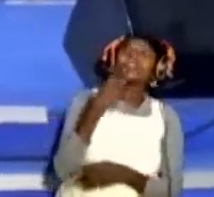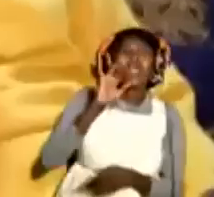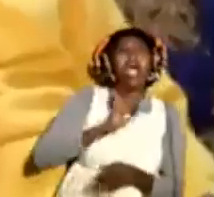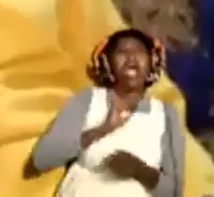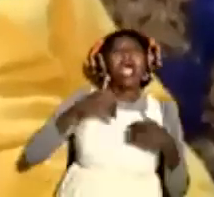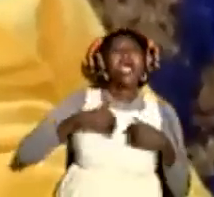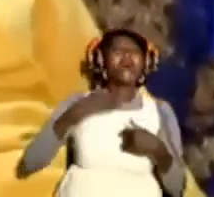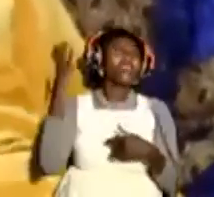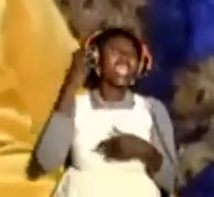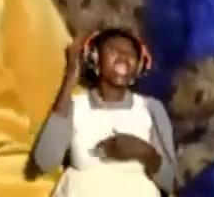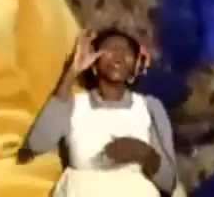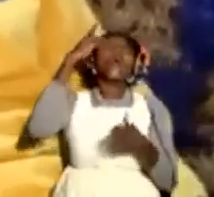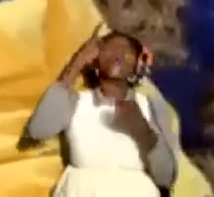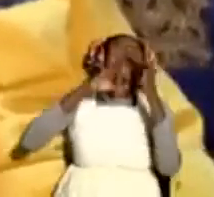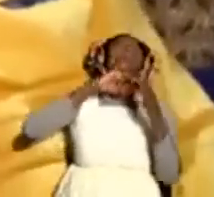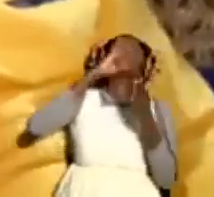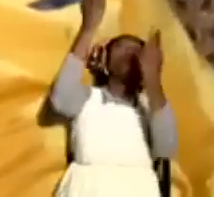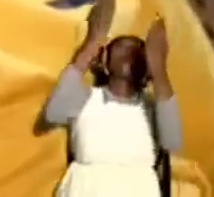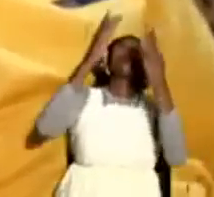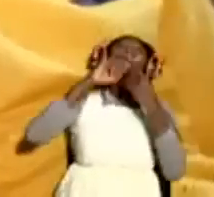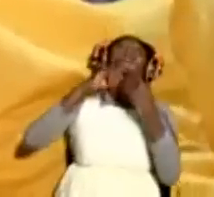I have heard what you are pointing at.